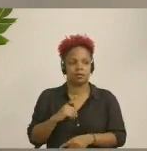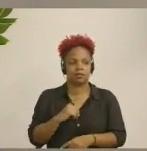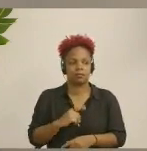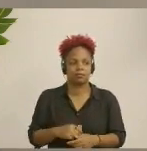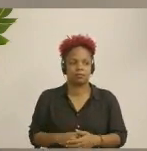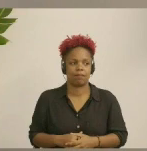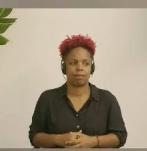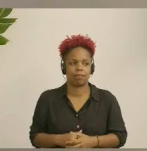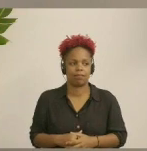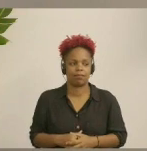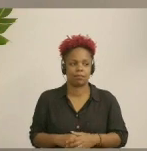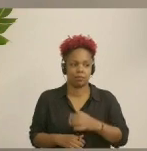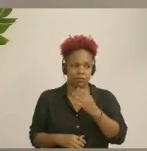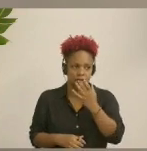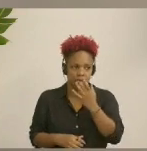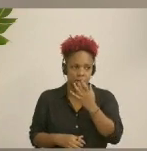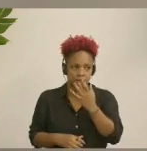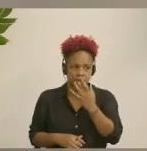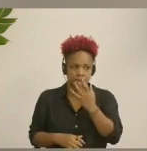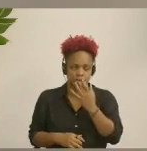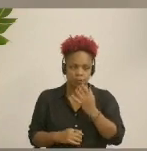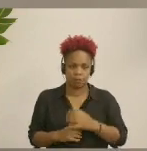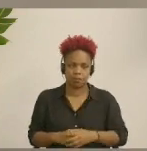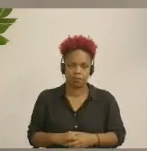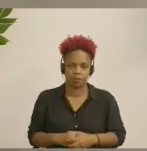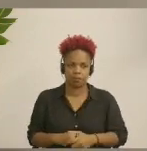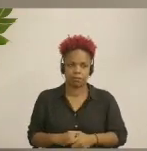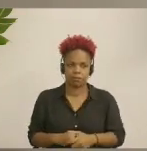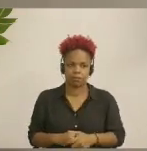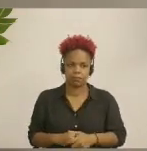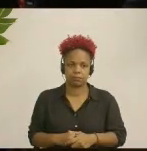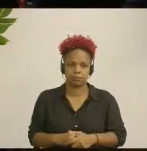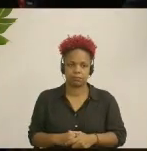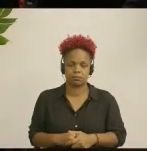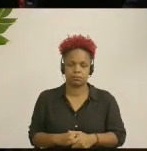presenters at the end of their presentations. Clara, the floor is yours.